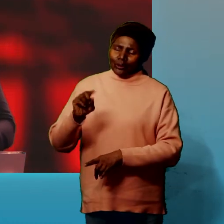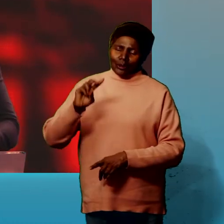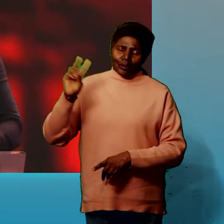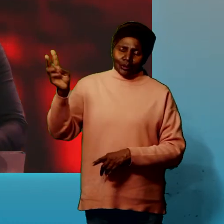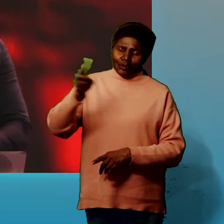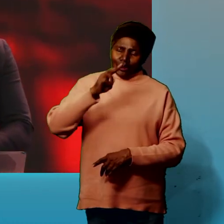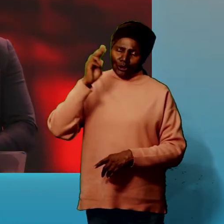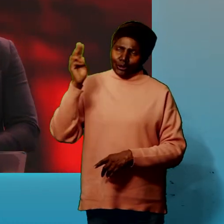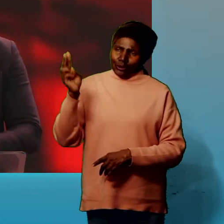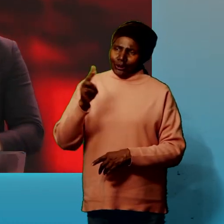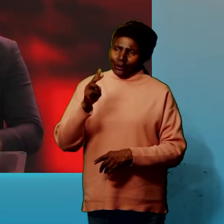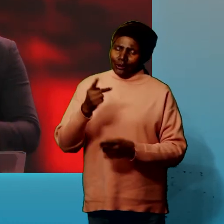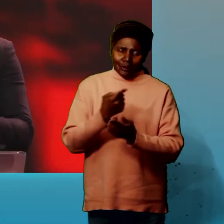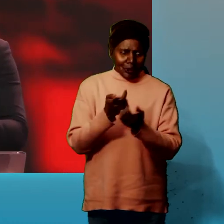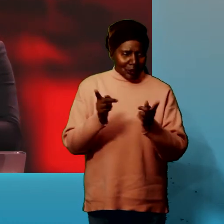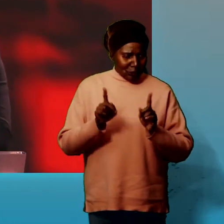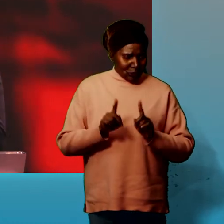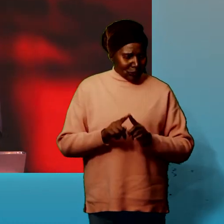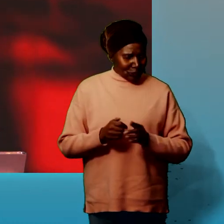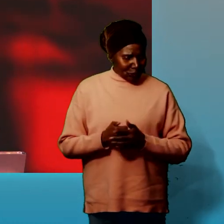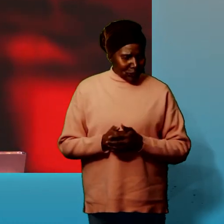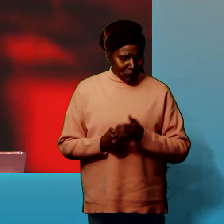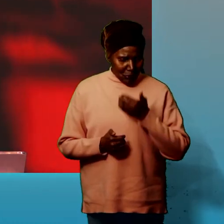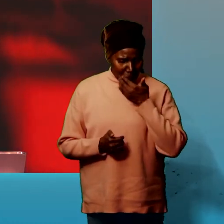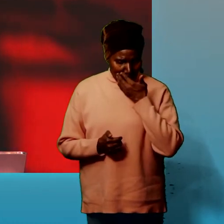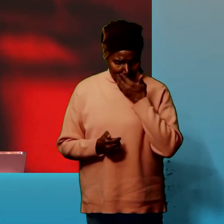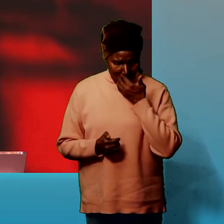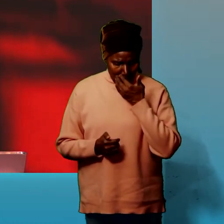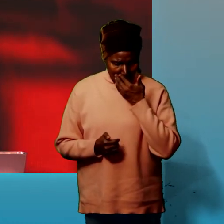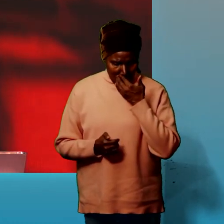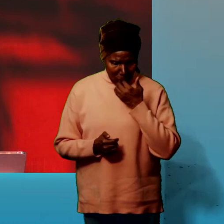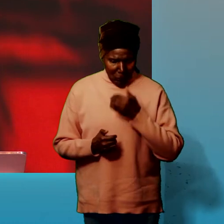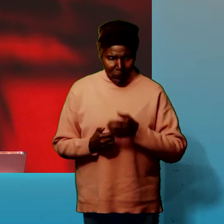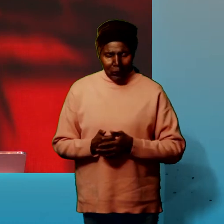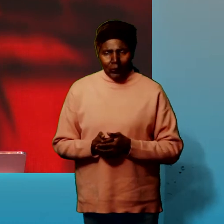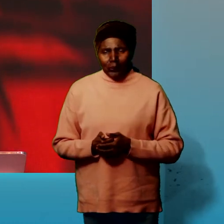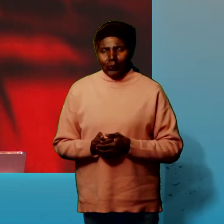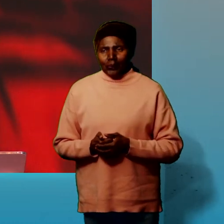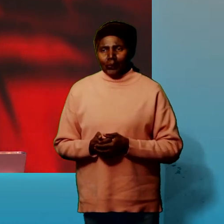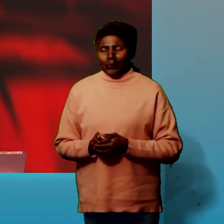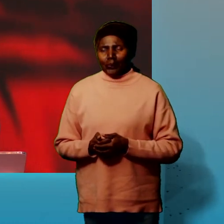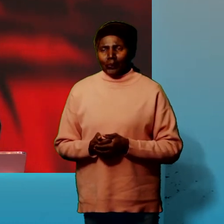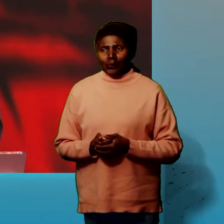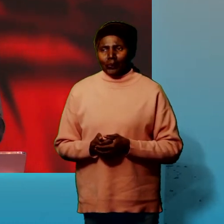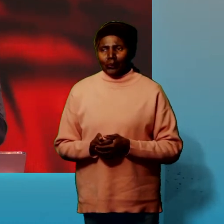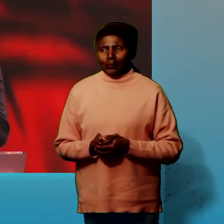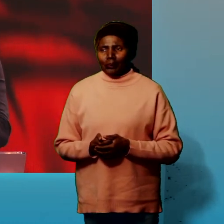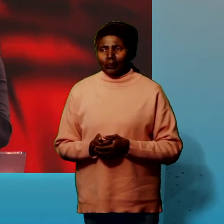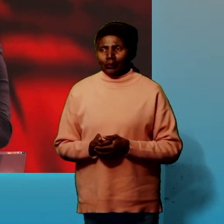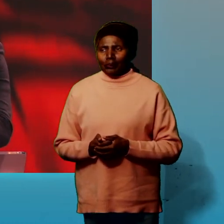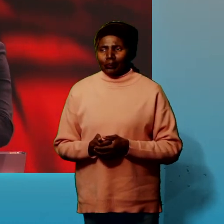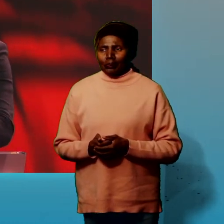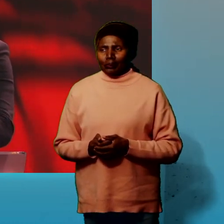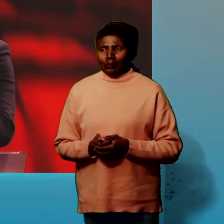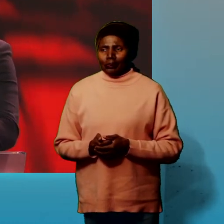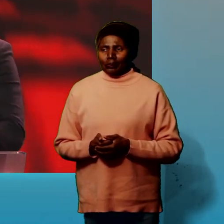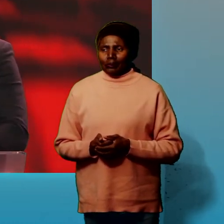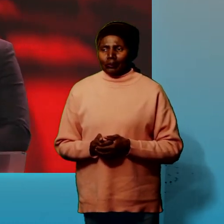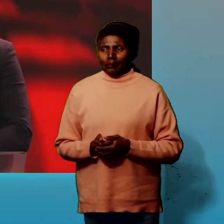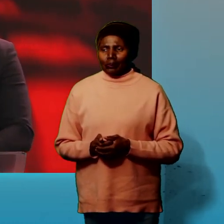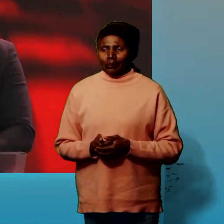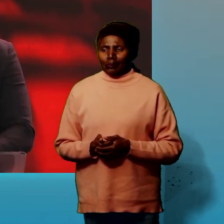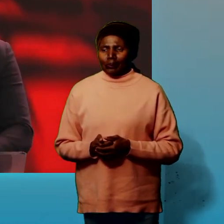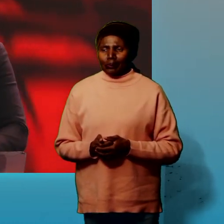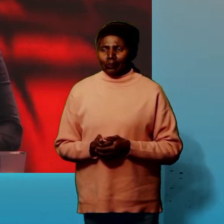moment just to bow your heads as the stewarding team have finished handing out the